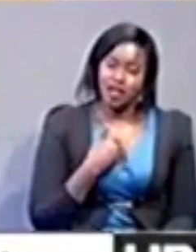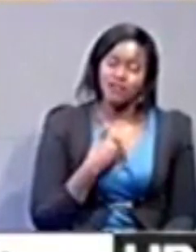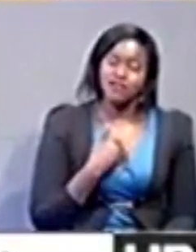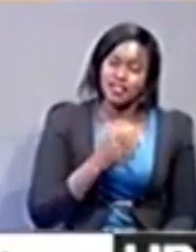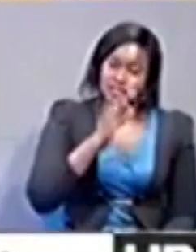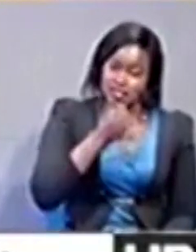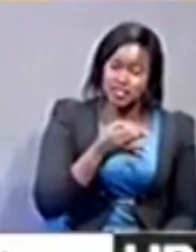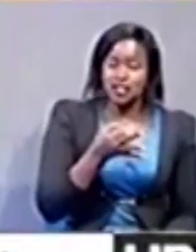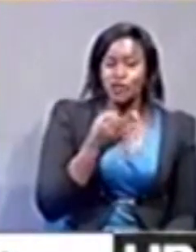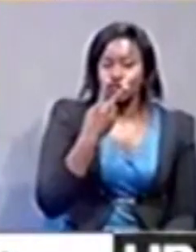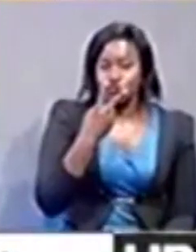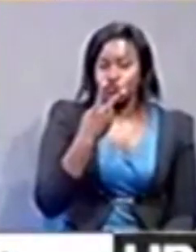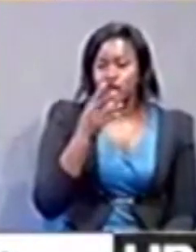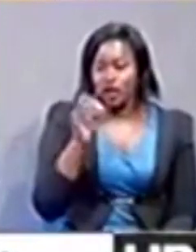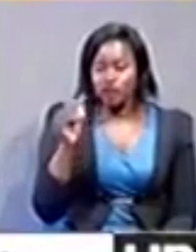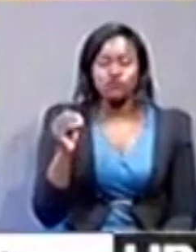3,200 beds,